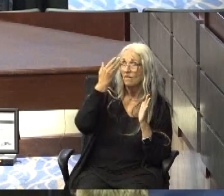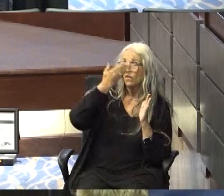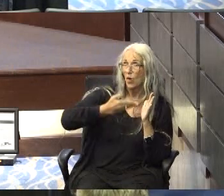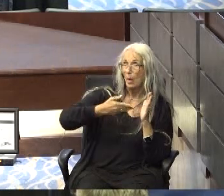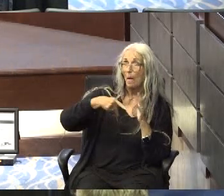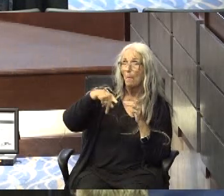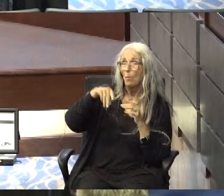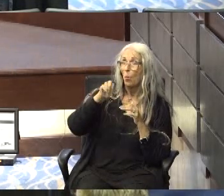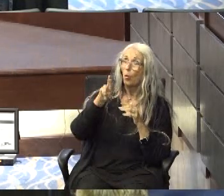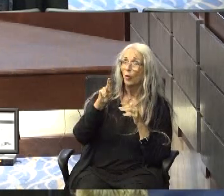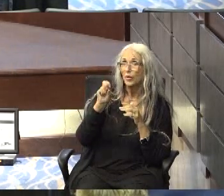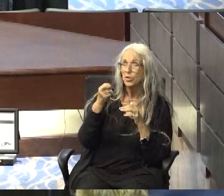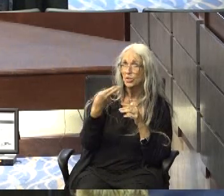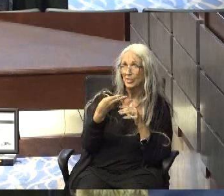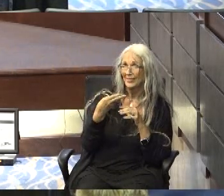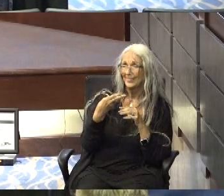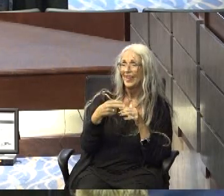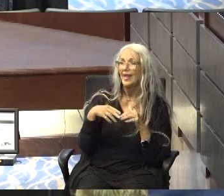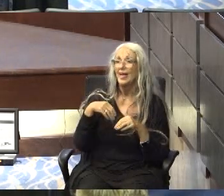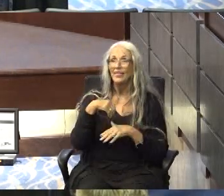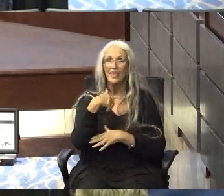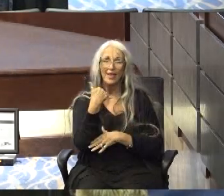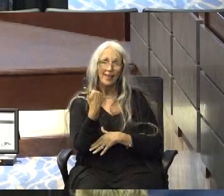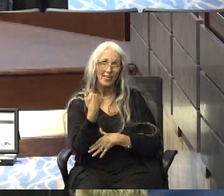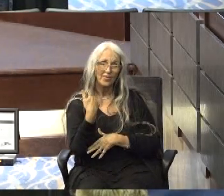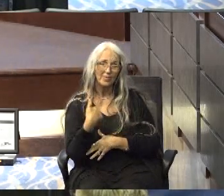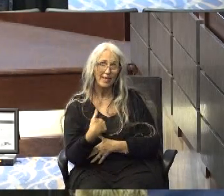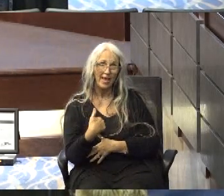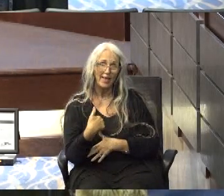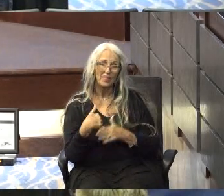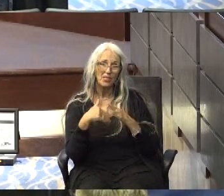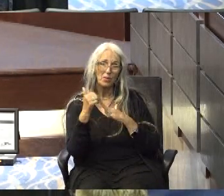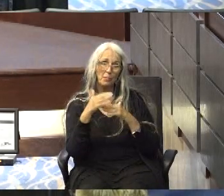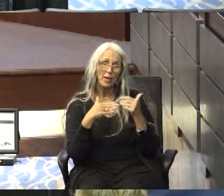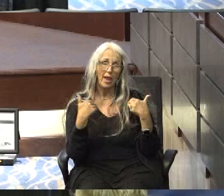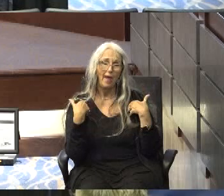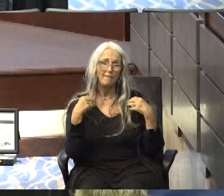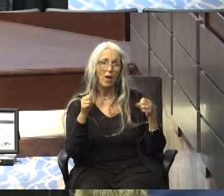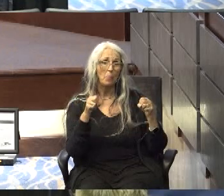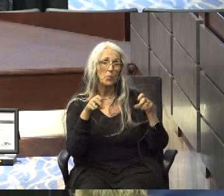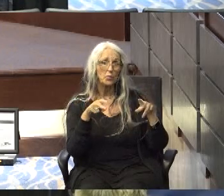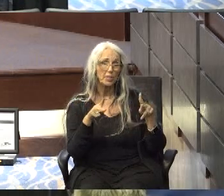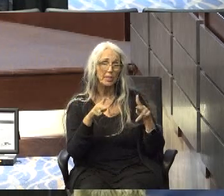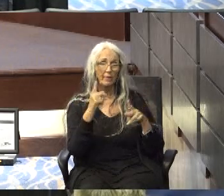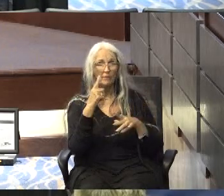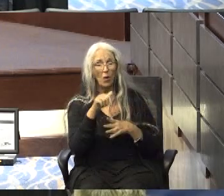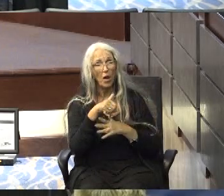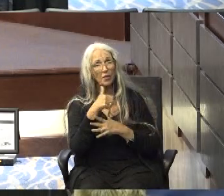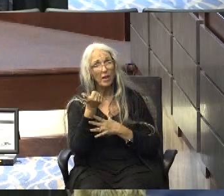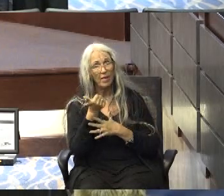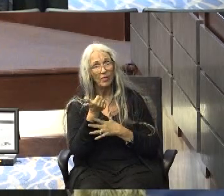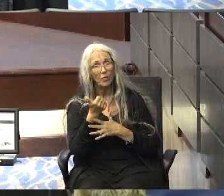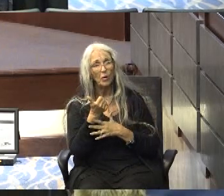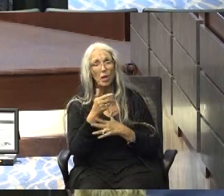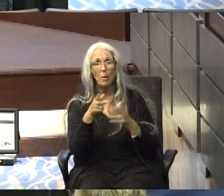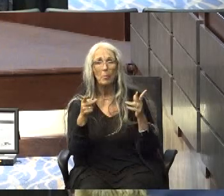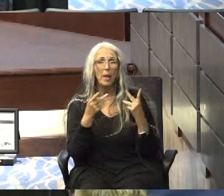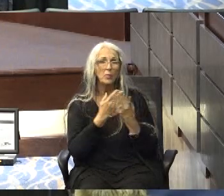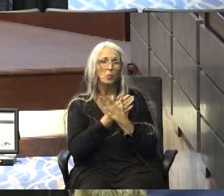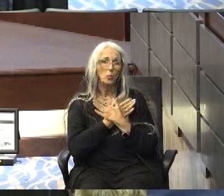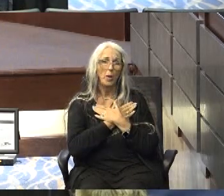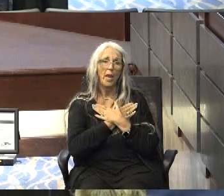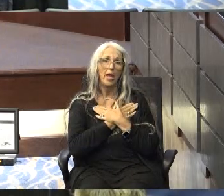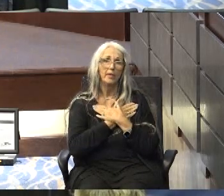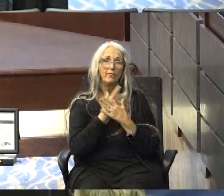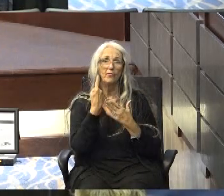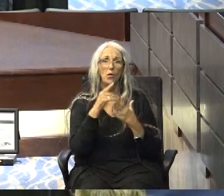The other side, you've got, the opportunity for another restful place for our city, for our